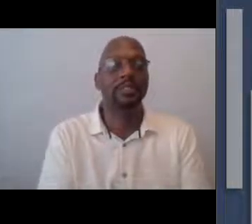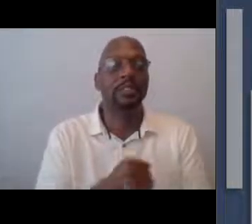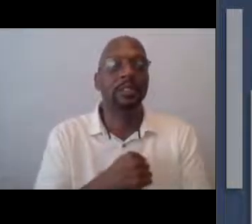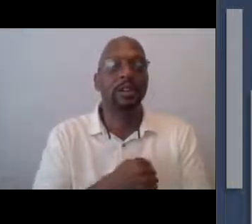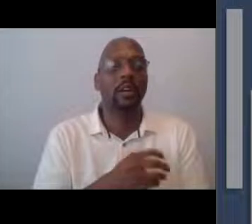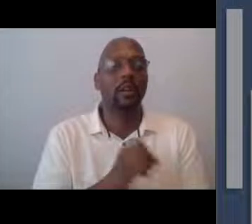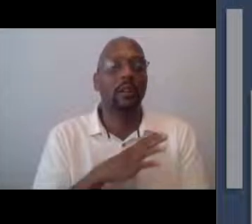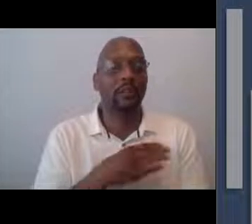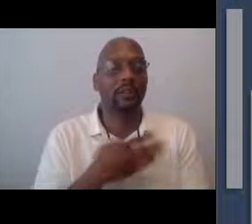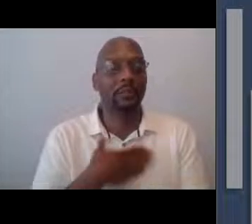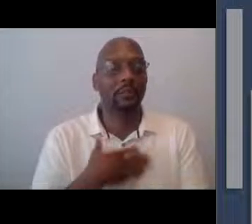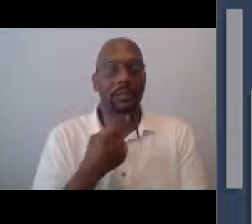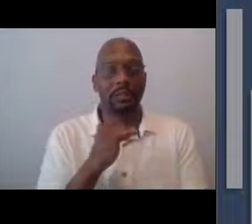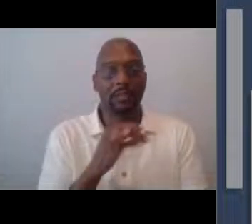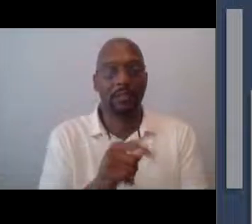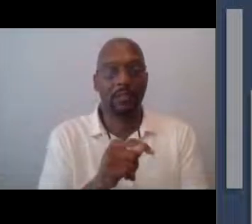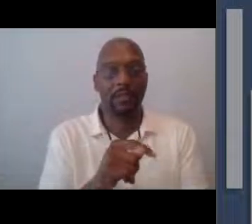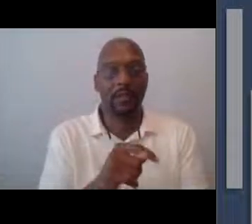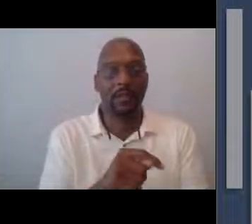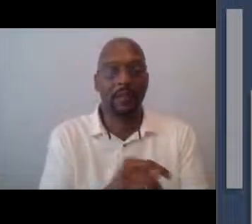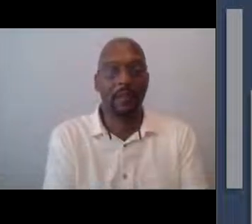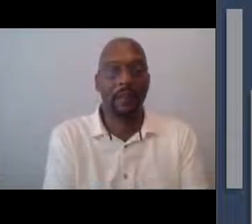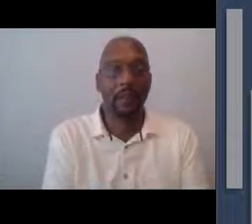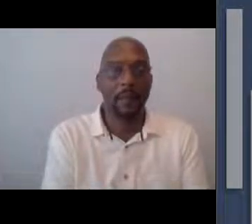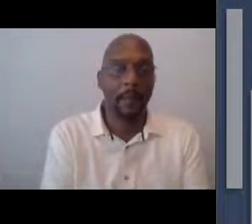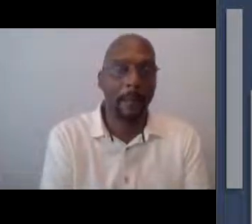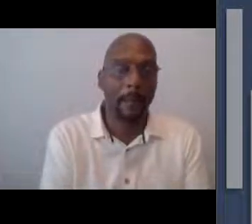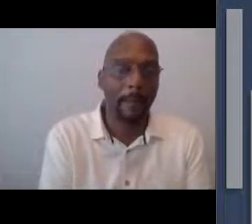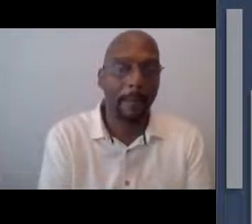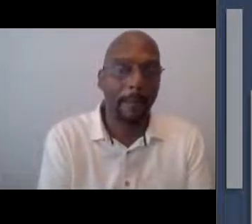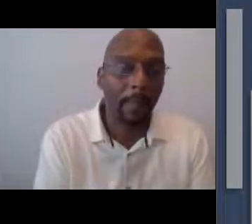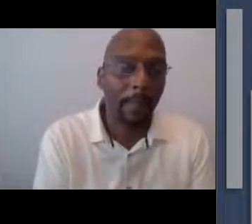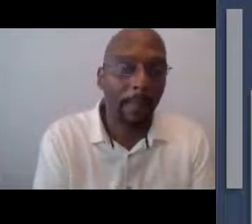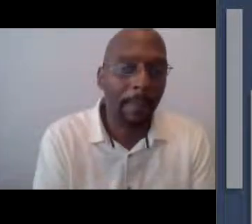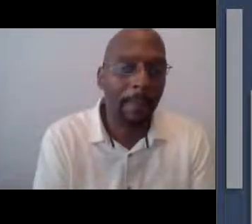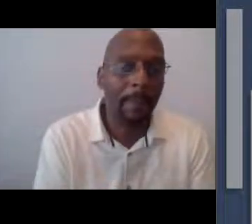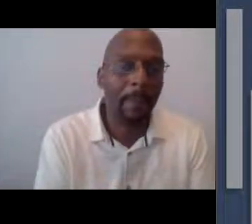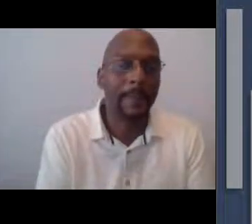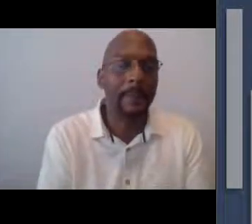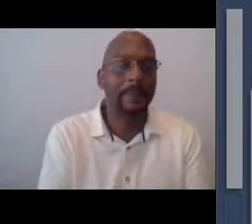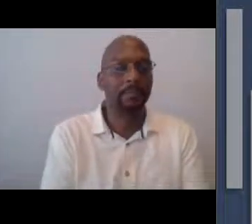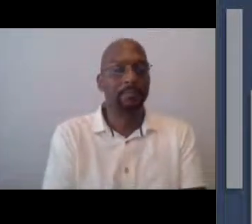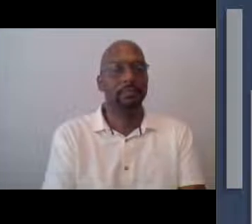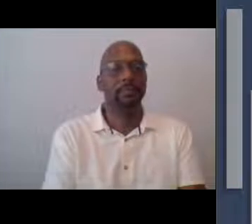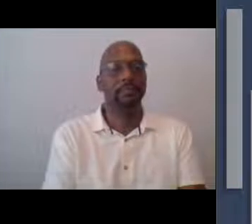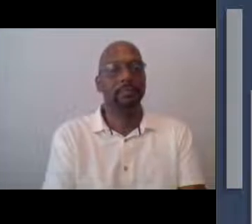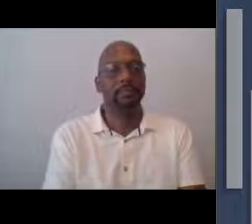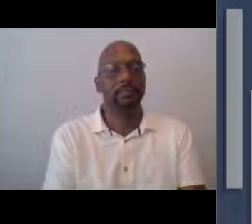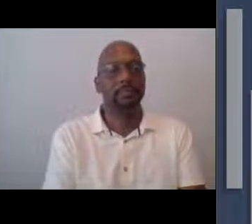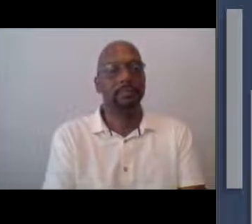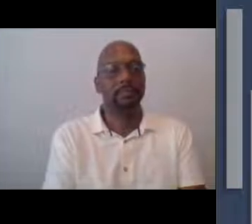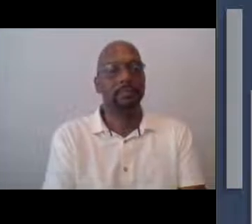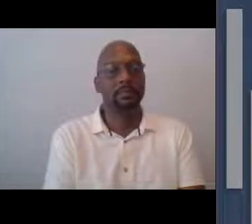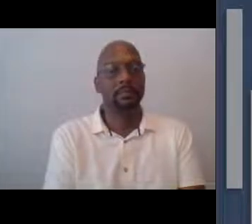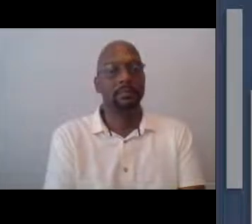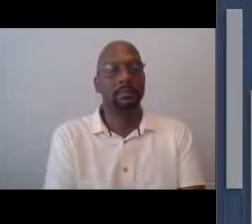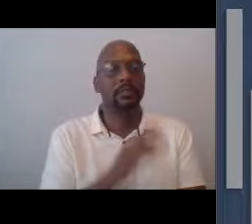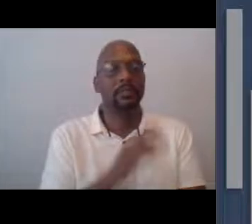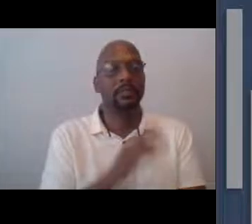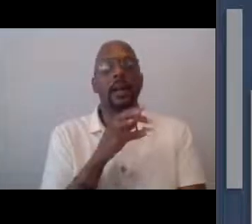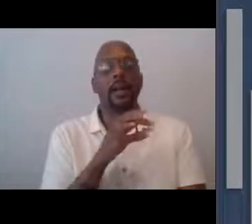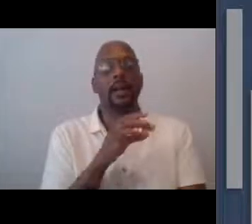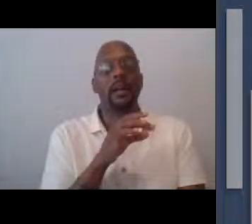Sorry. that. Yeah, I was going to bring that up as well. I'm glad that Dr. Liu did. It's on tab 18 under state and federal legislative